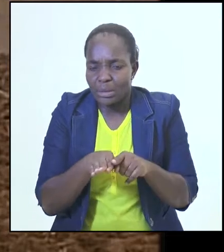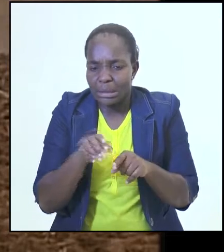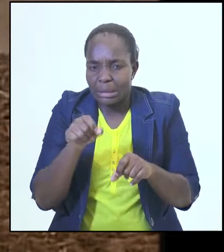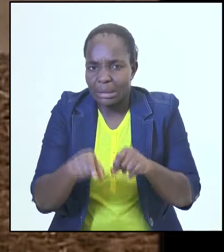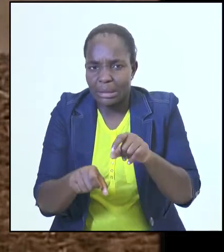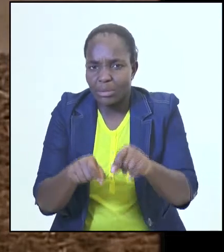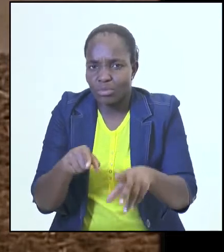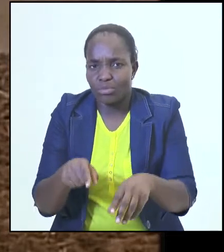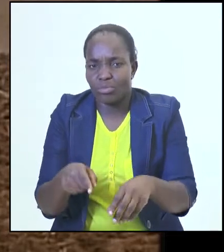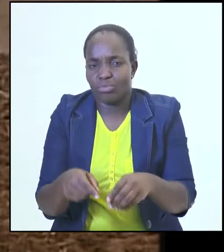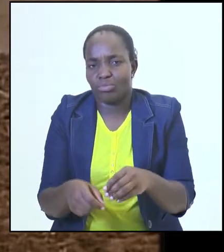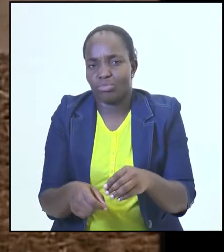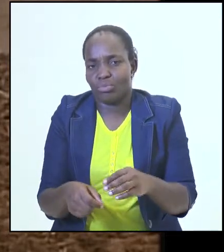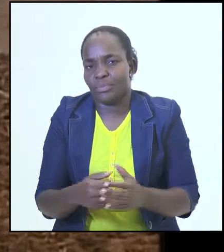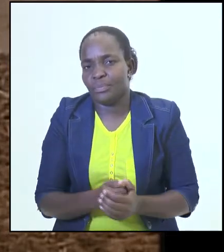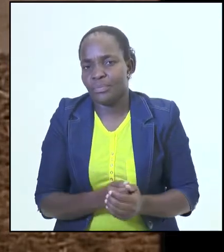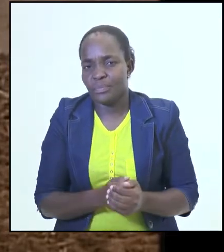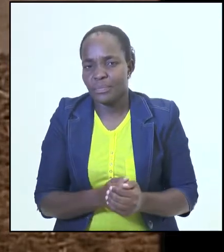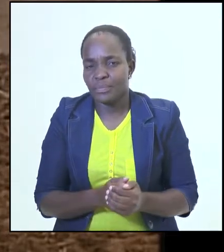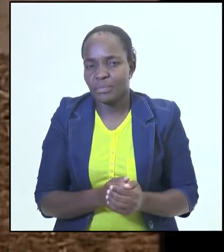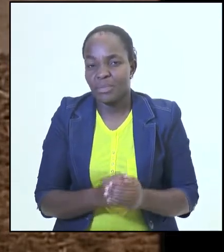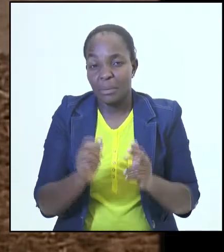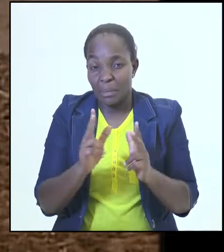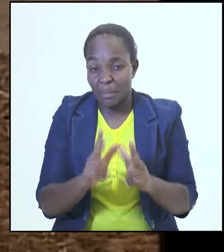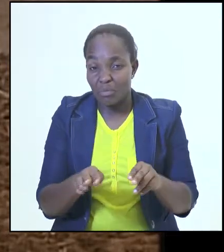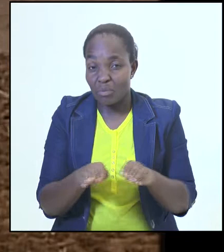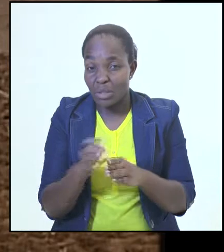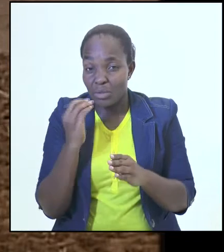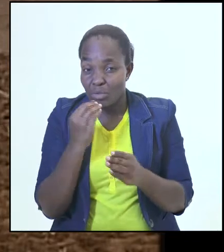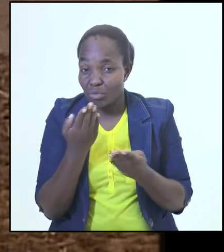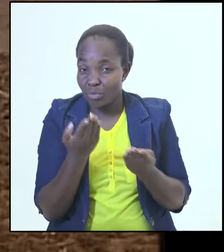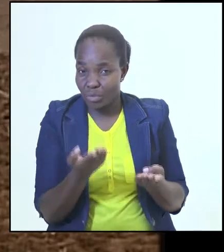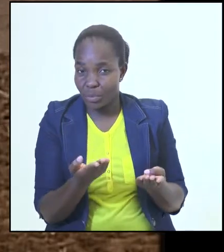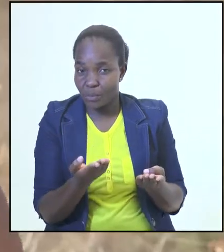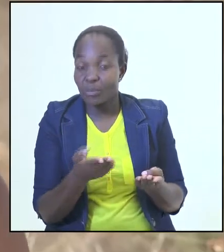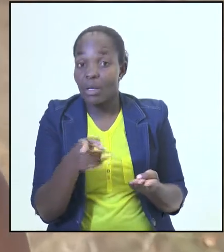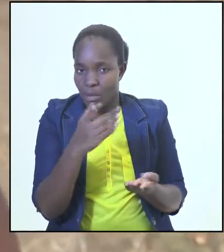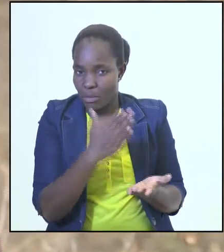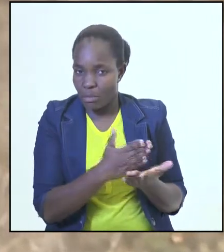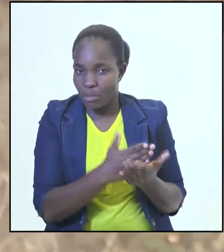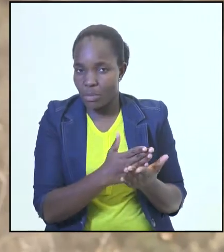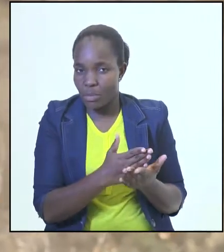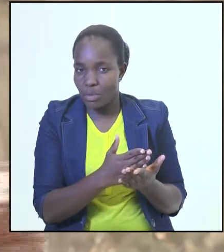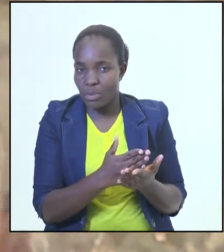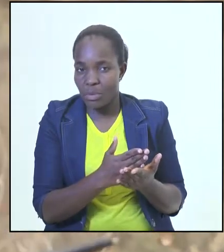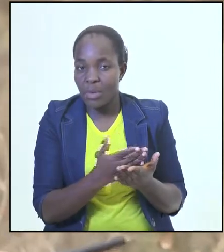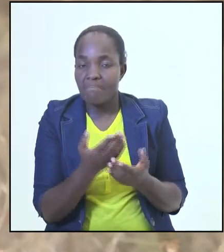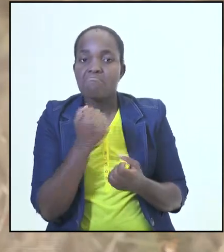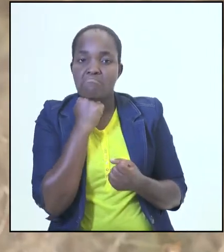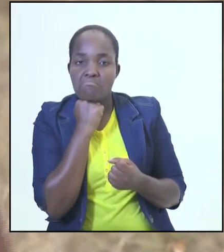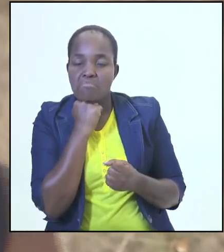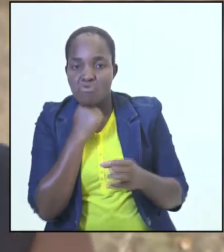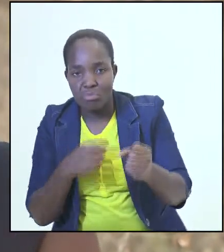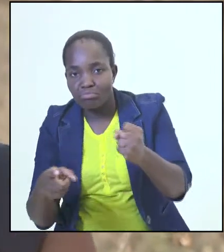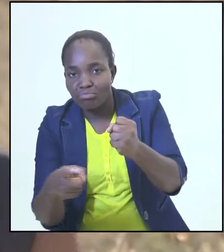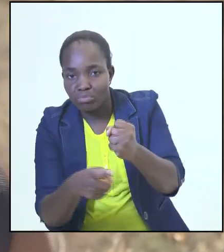been very helpful to us, humans, in producing more food. That's true. There's machinery for harvesting crops